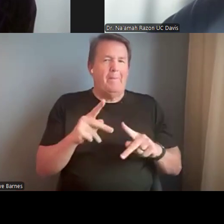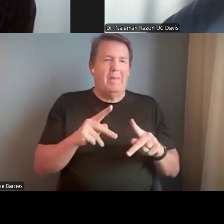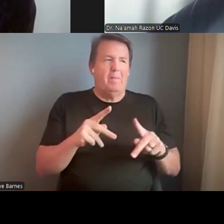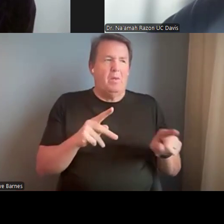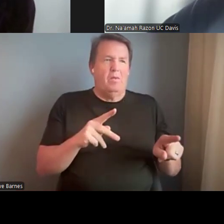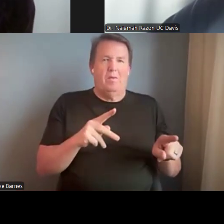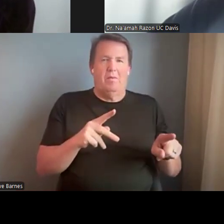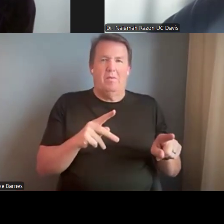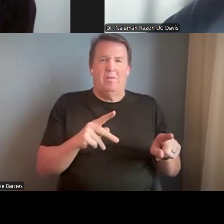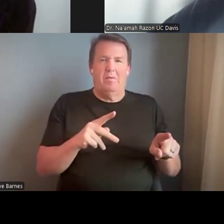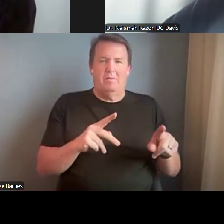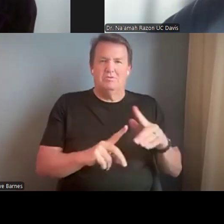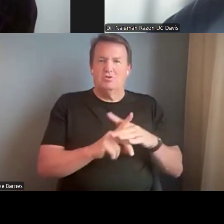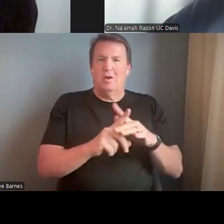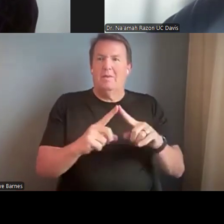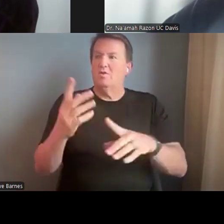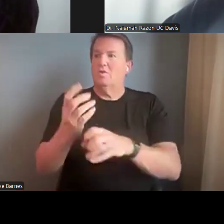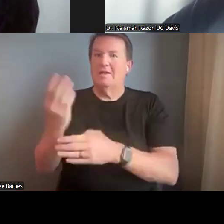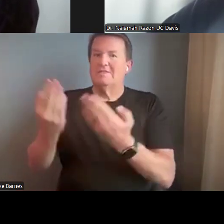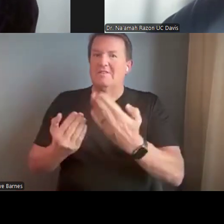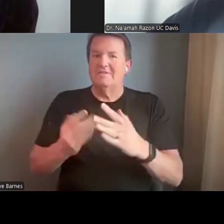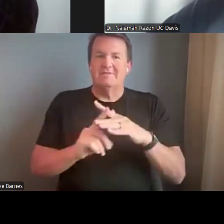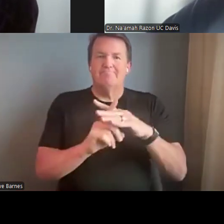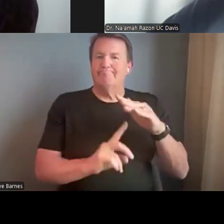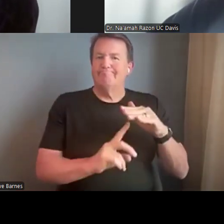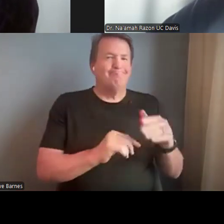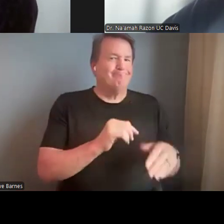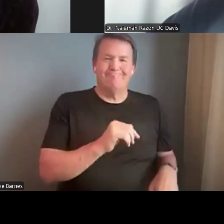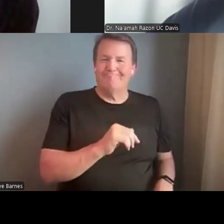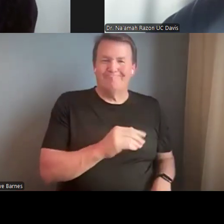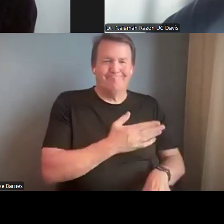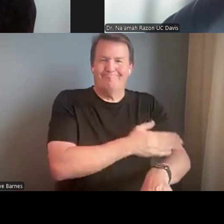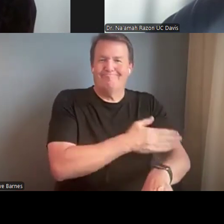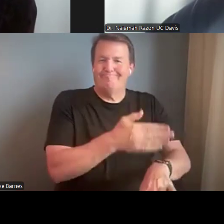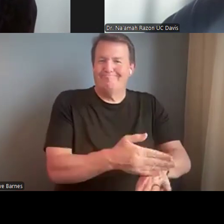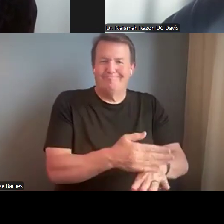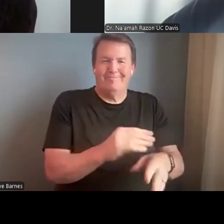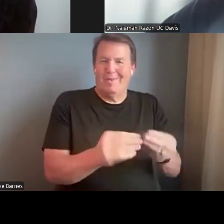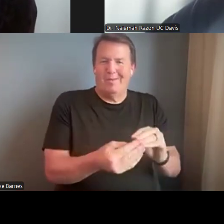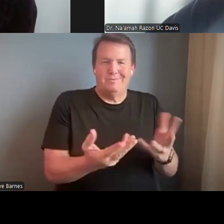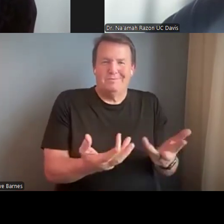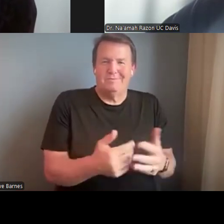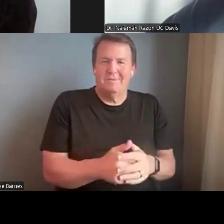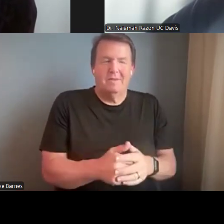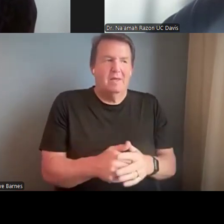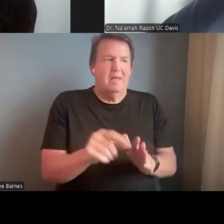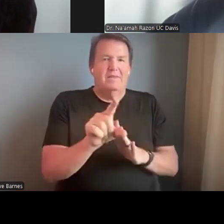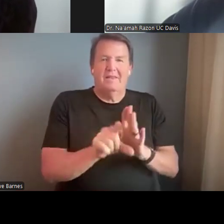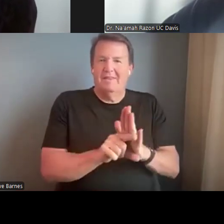just dropped dramatically, of course. And from the legal organization side, just dealing with a